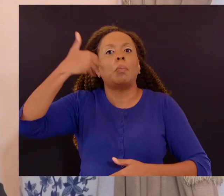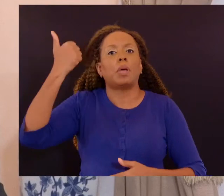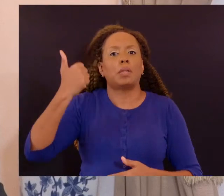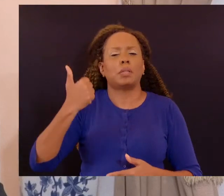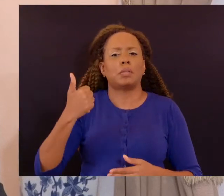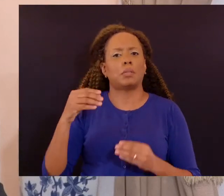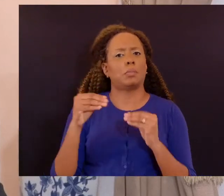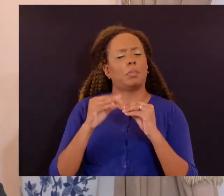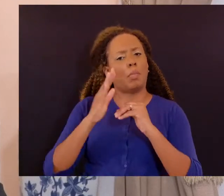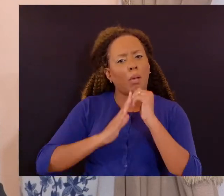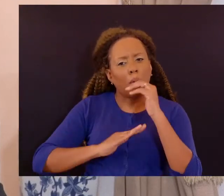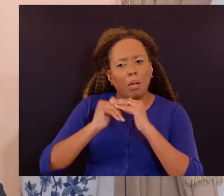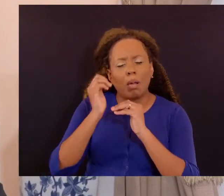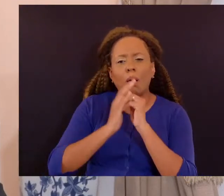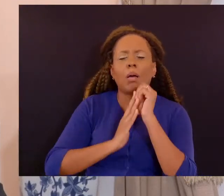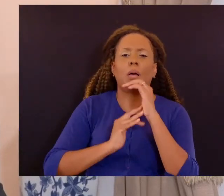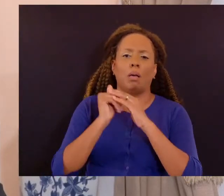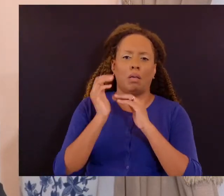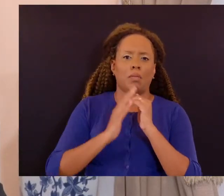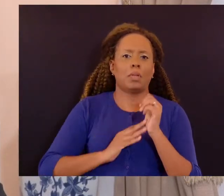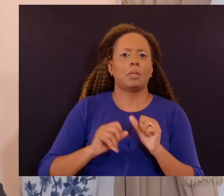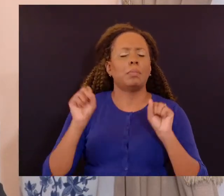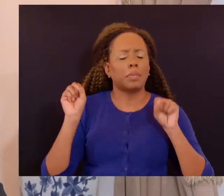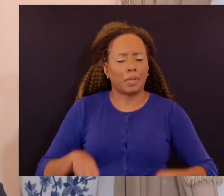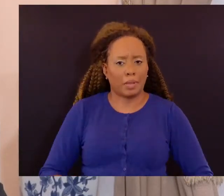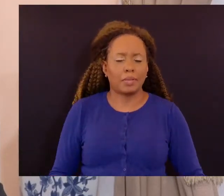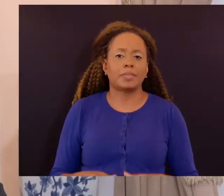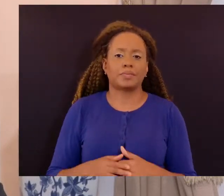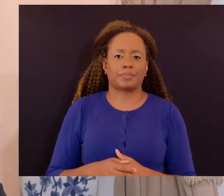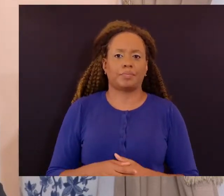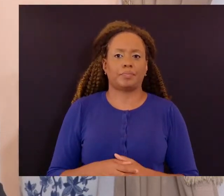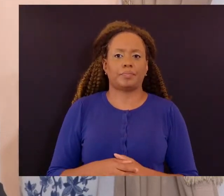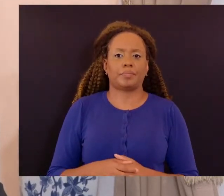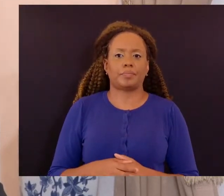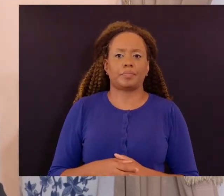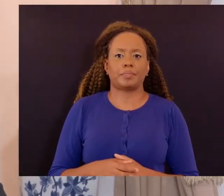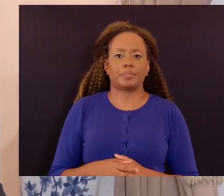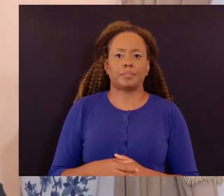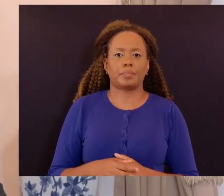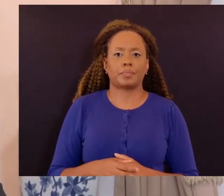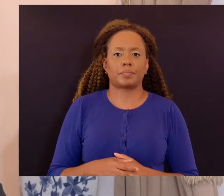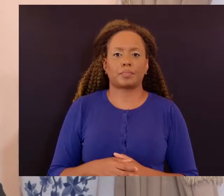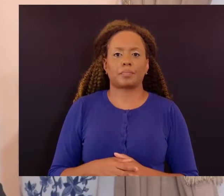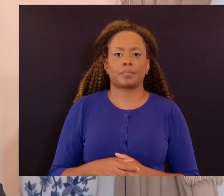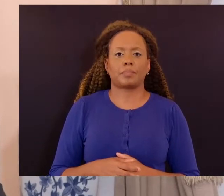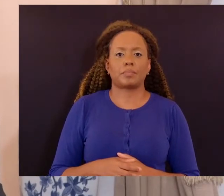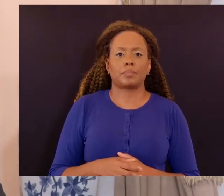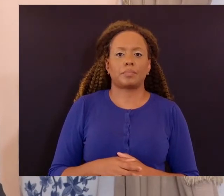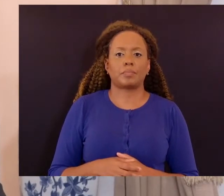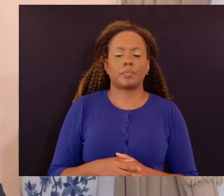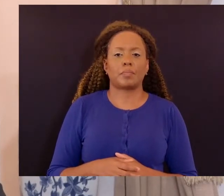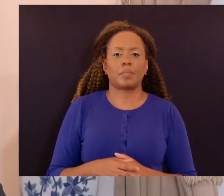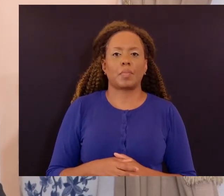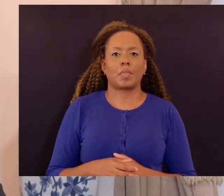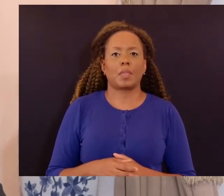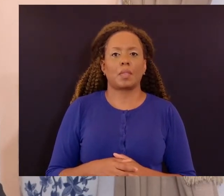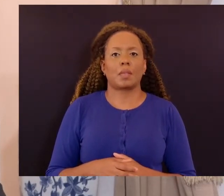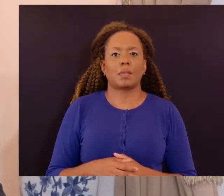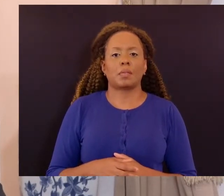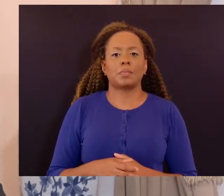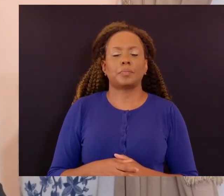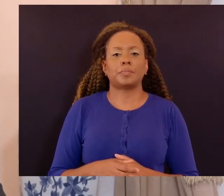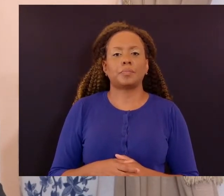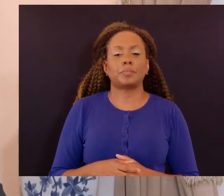in moving on and transitioning at a later stage. But what we must not do is to penalize or make our children feel as though